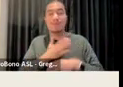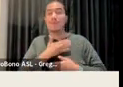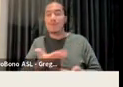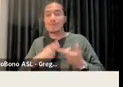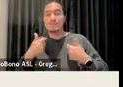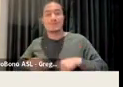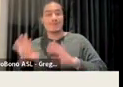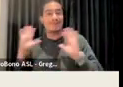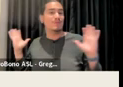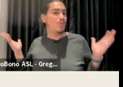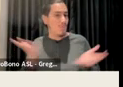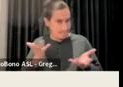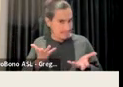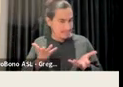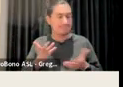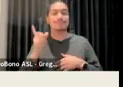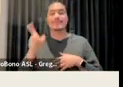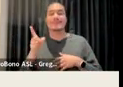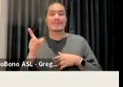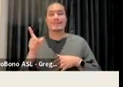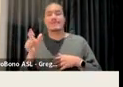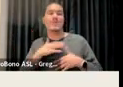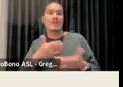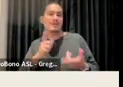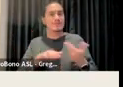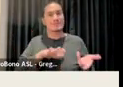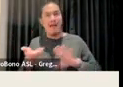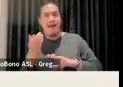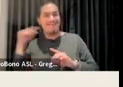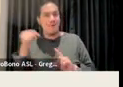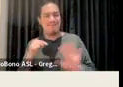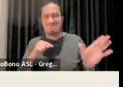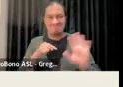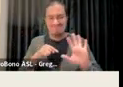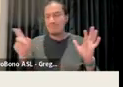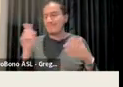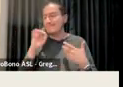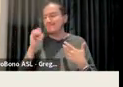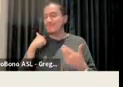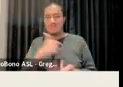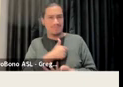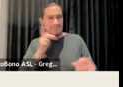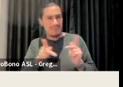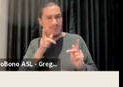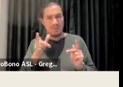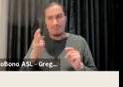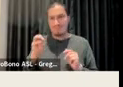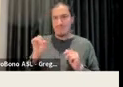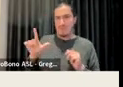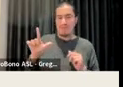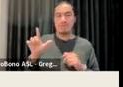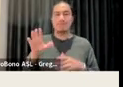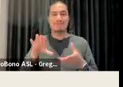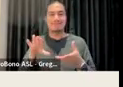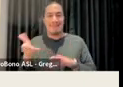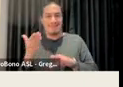it? And it needs to be beyond willing to die for it. I think that that's kind of like, we, as people who are mortal, death is an